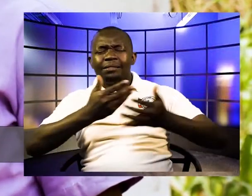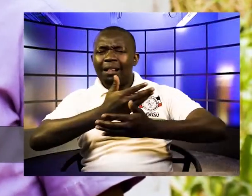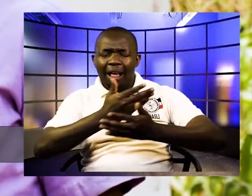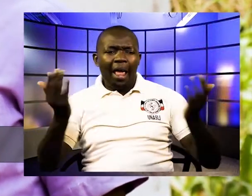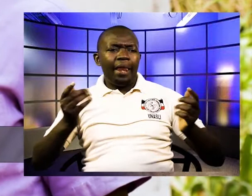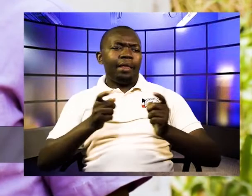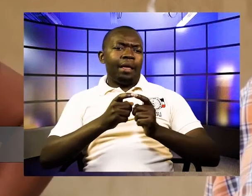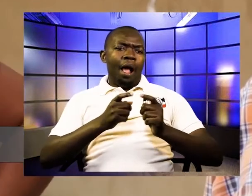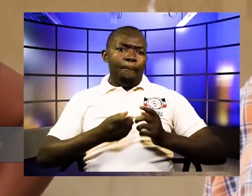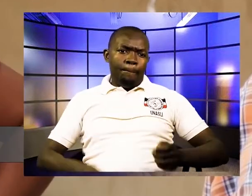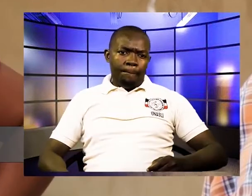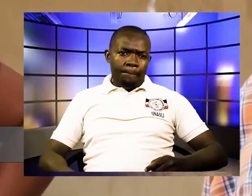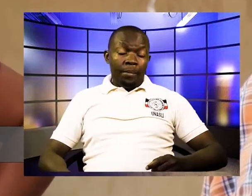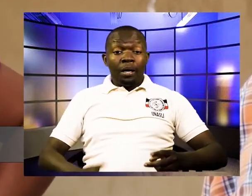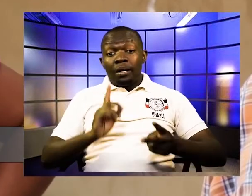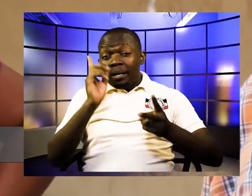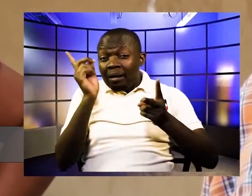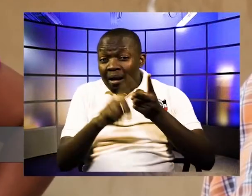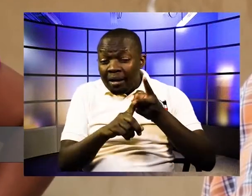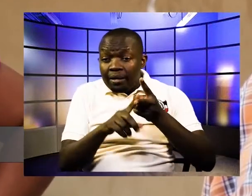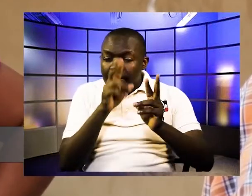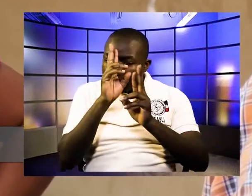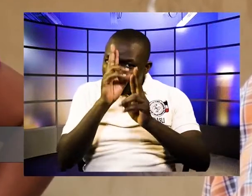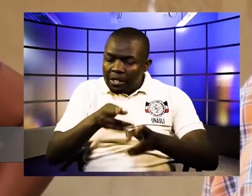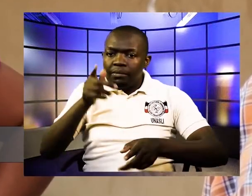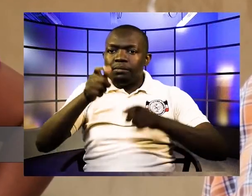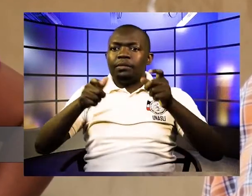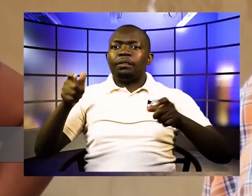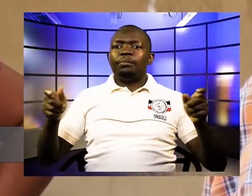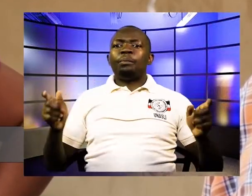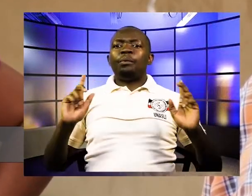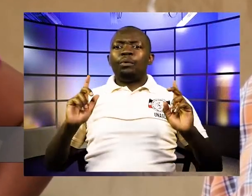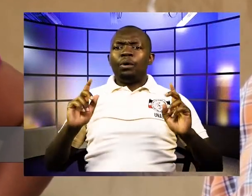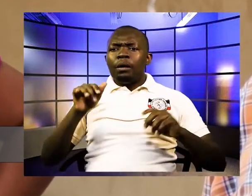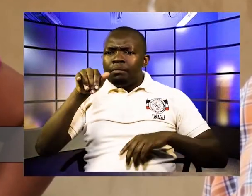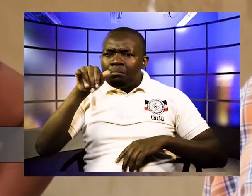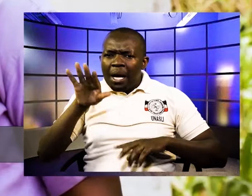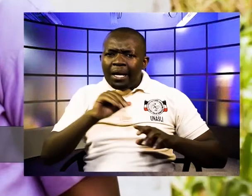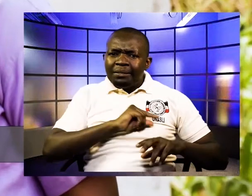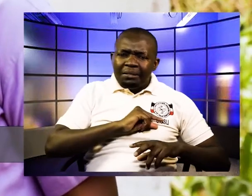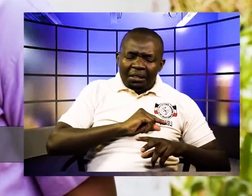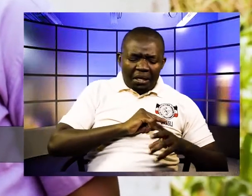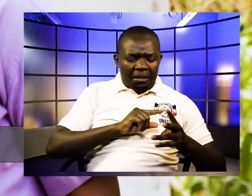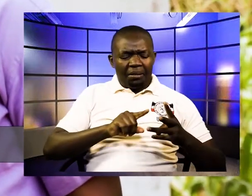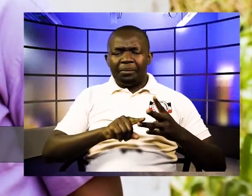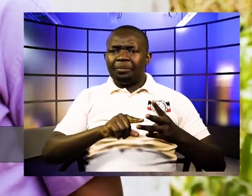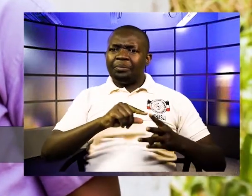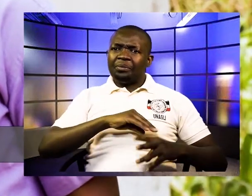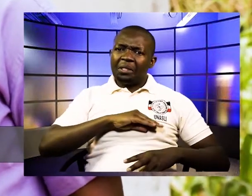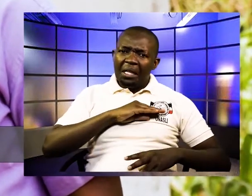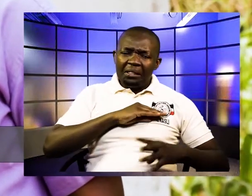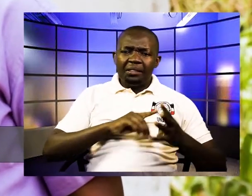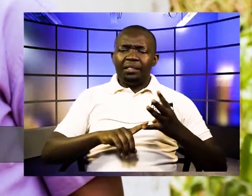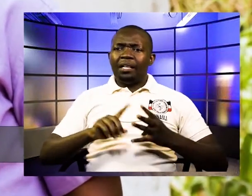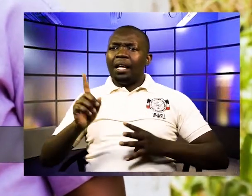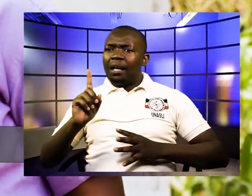harm and to respect people irrespective of gender, age,